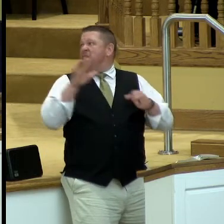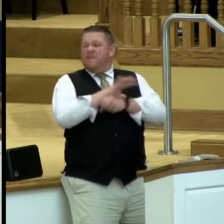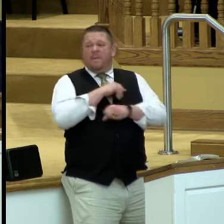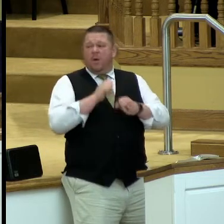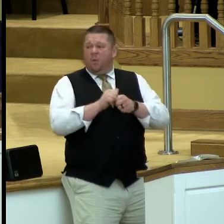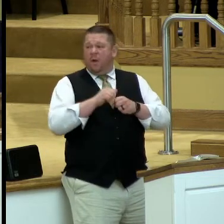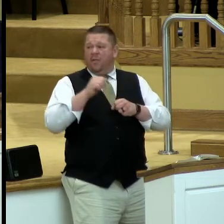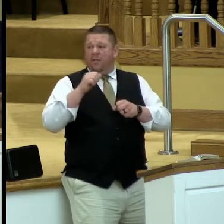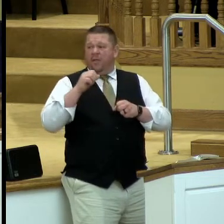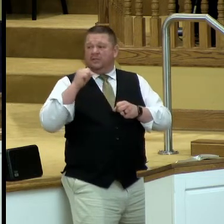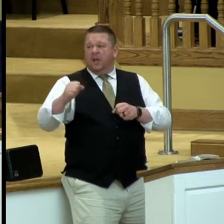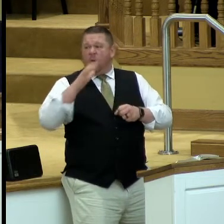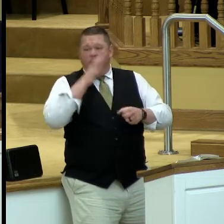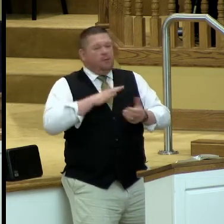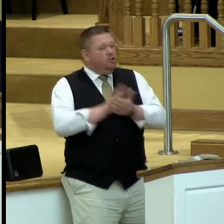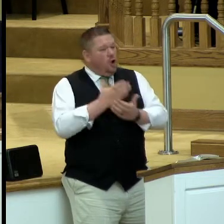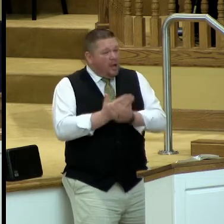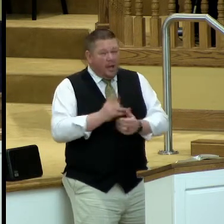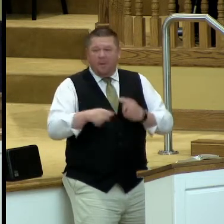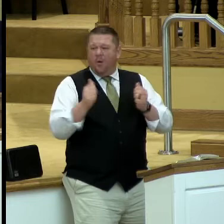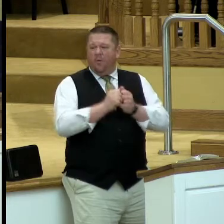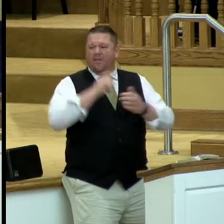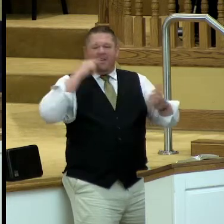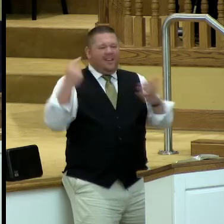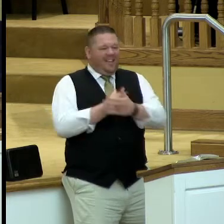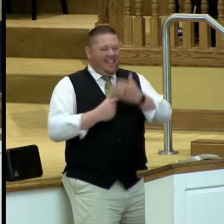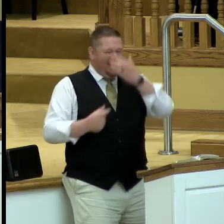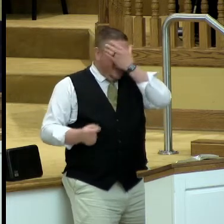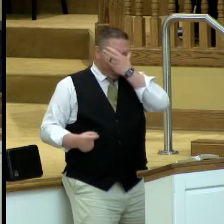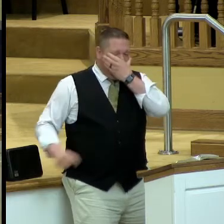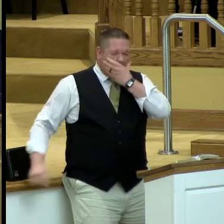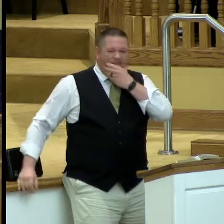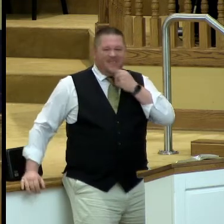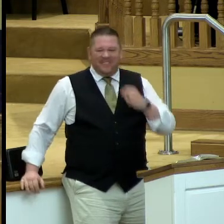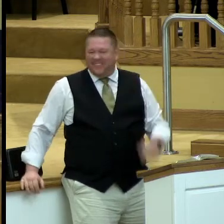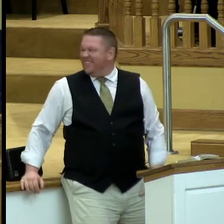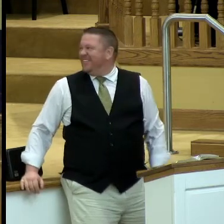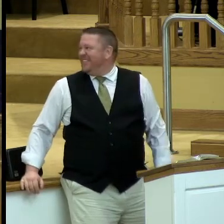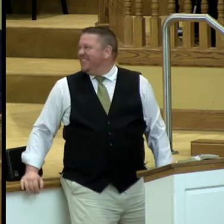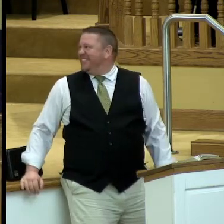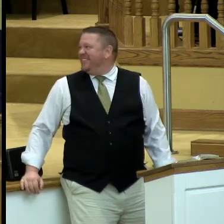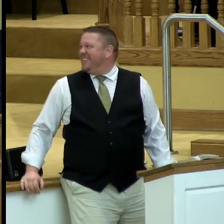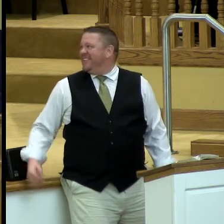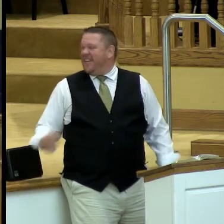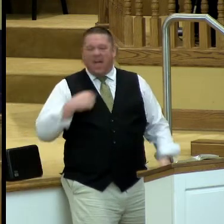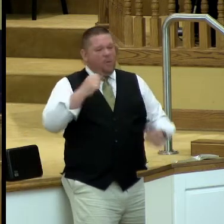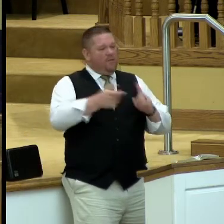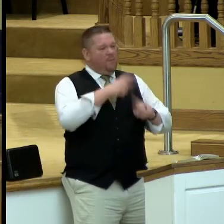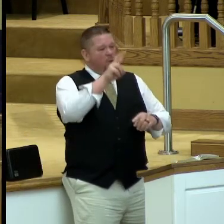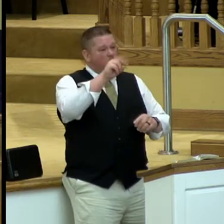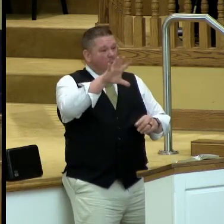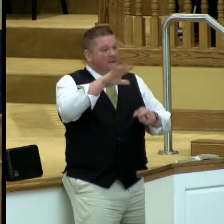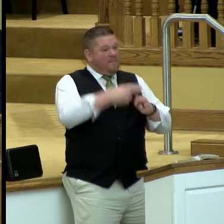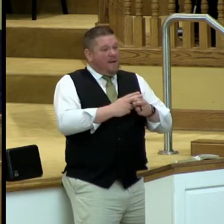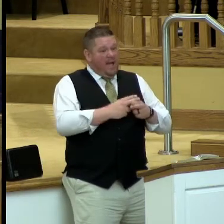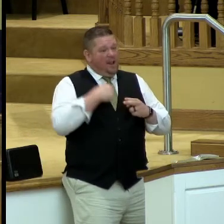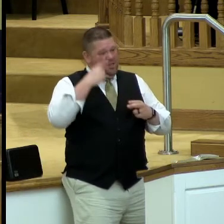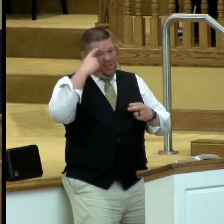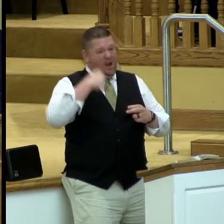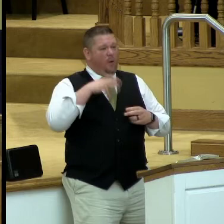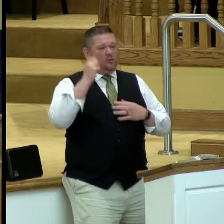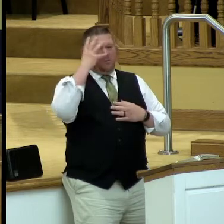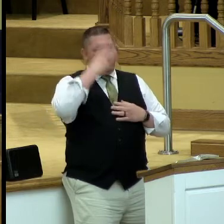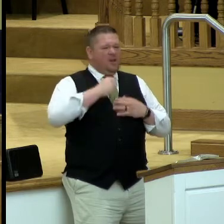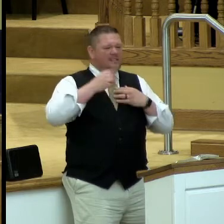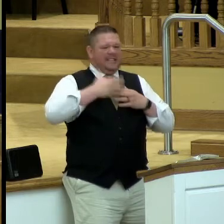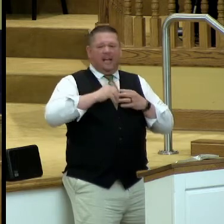only with the Southern woman's cooking, but with the gospel. I went from 205, thought that I